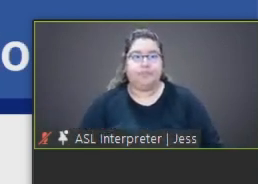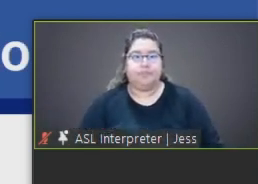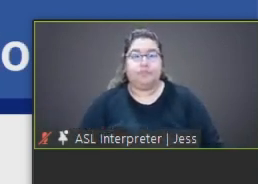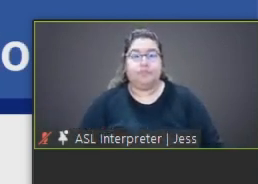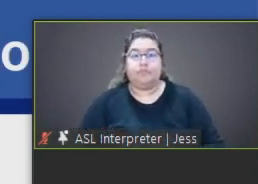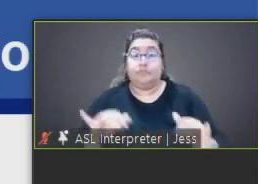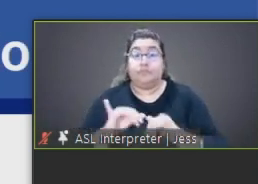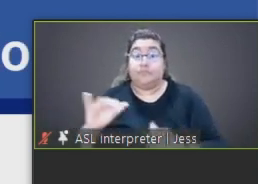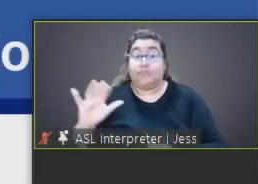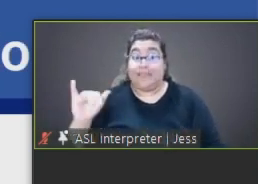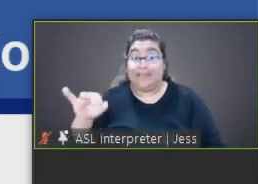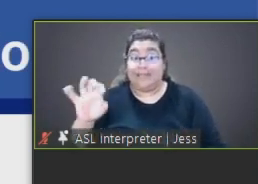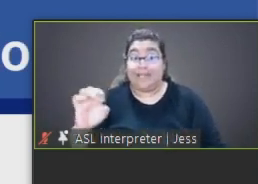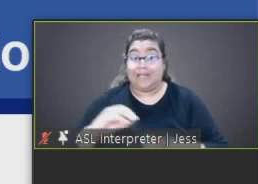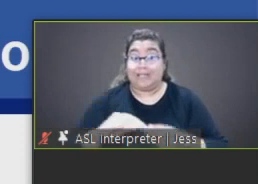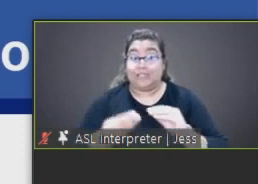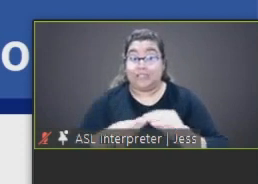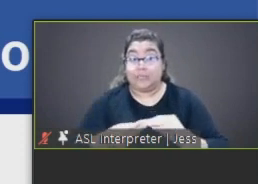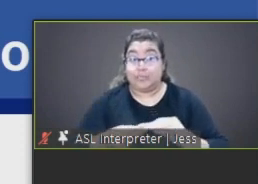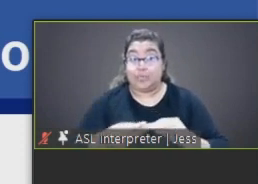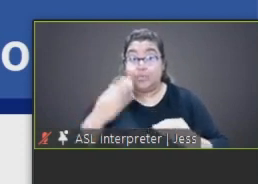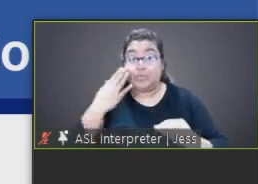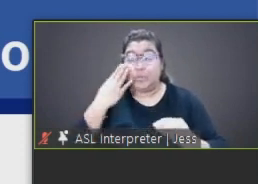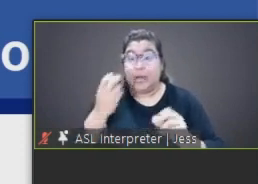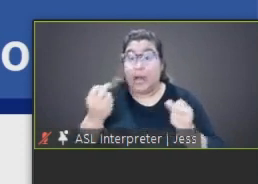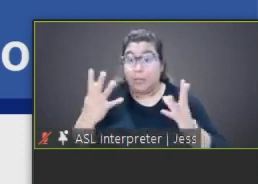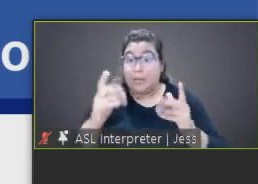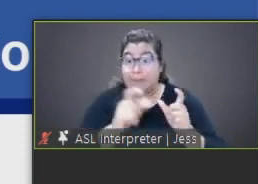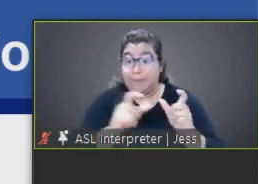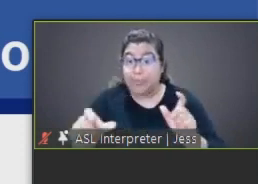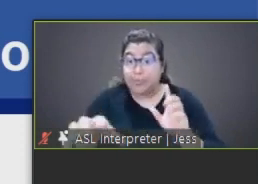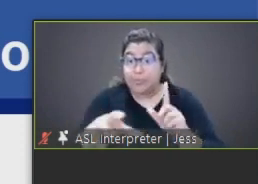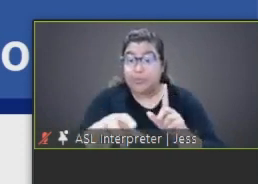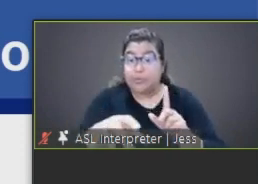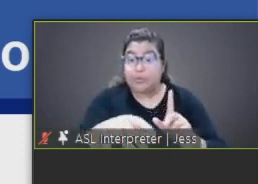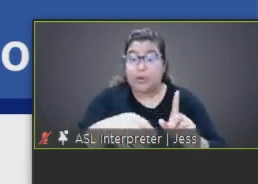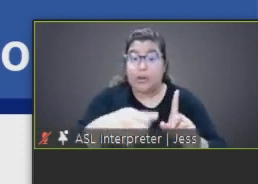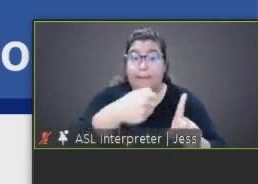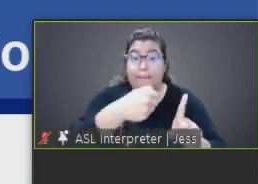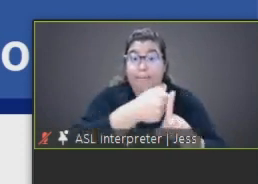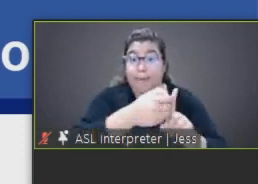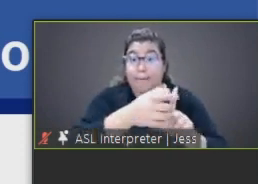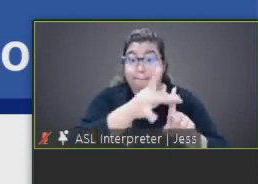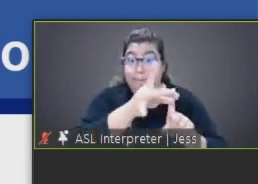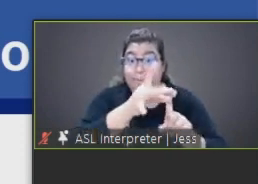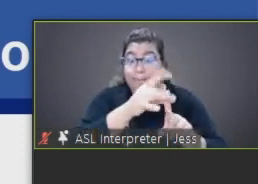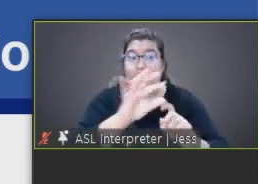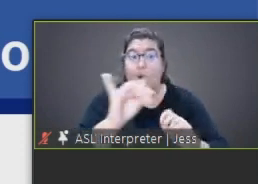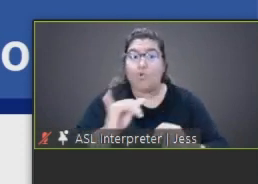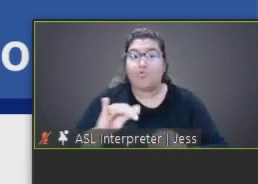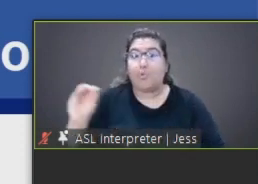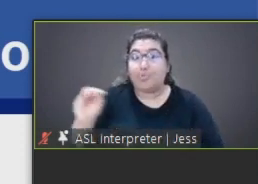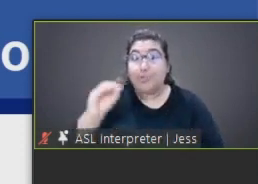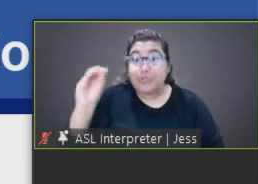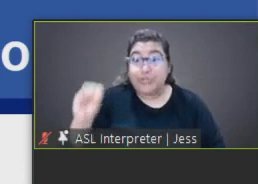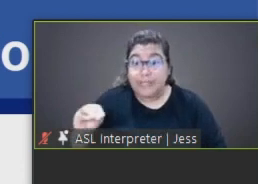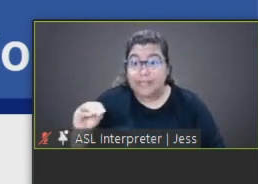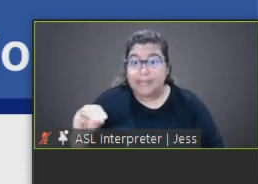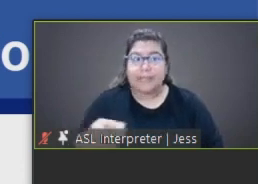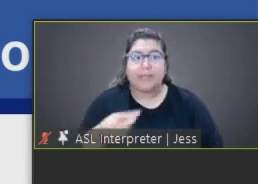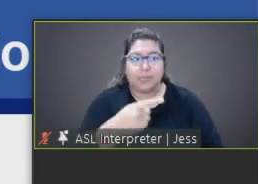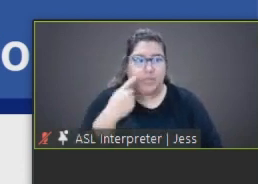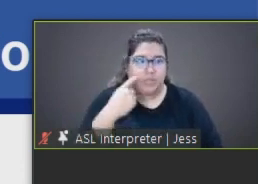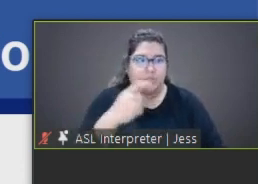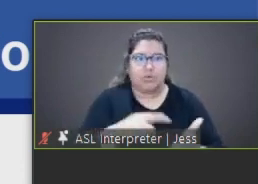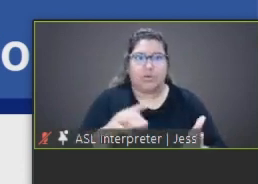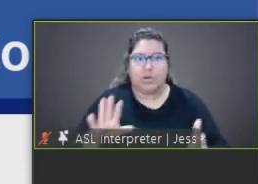where we're seeing an increased number of cases, we're also seeing our percent positivity value increase. You can see a very steep increase in the proportion